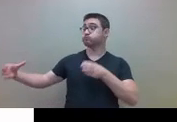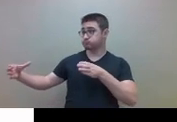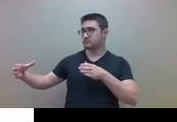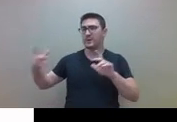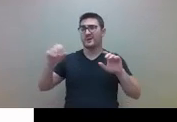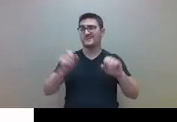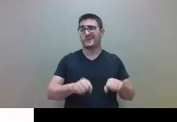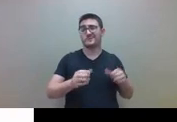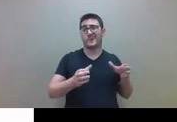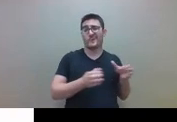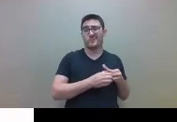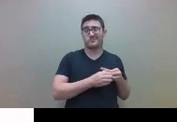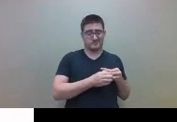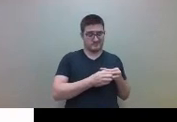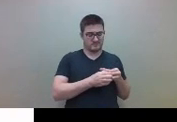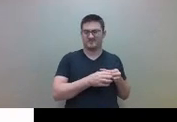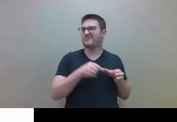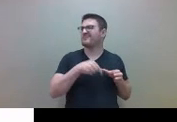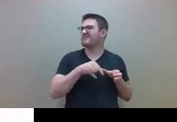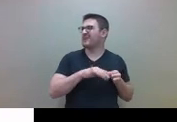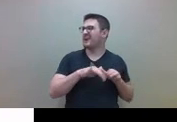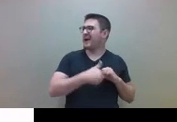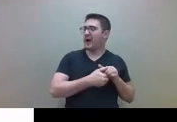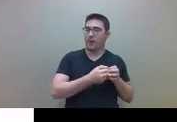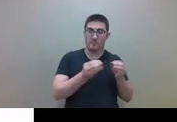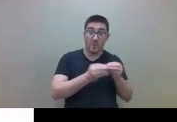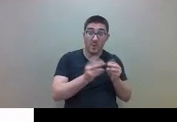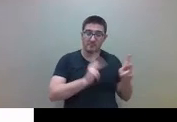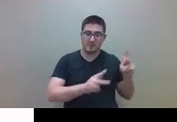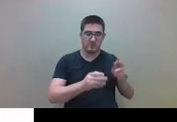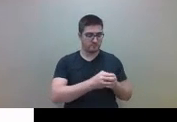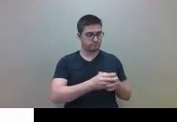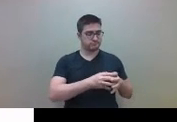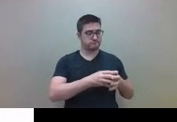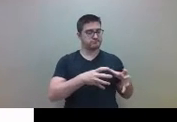you really look into expanding that, especially during COVID?